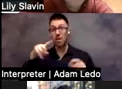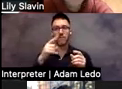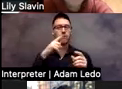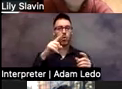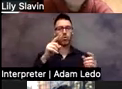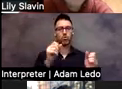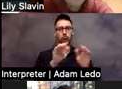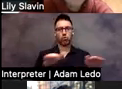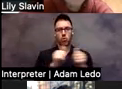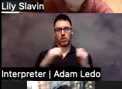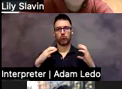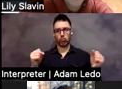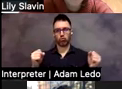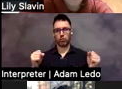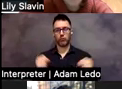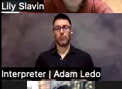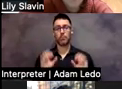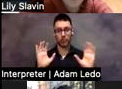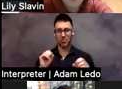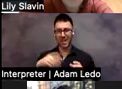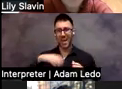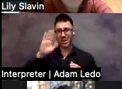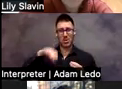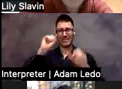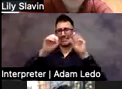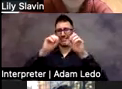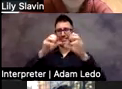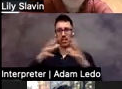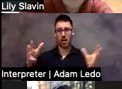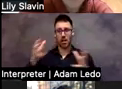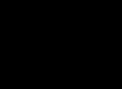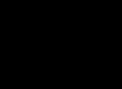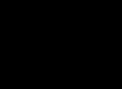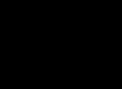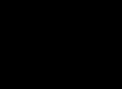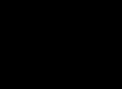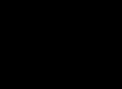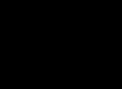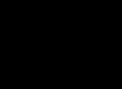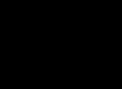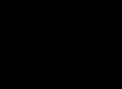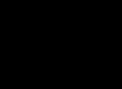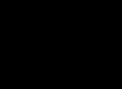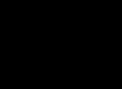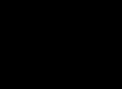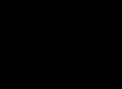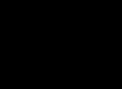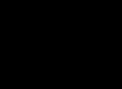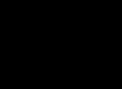And so I know that was a lot of information, but just wanted to open it up. Now, if anybody has any questions.